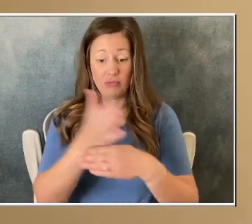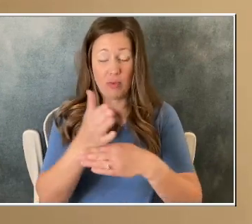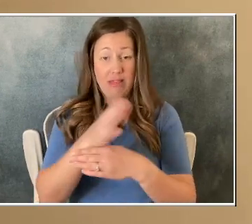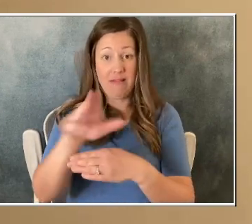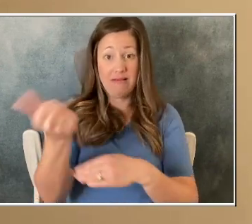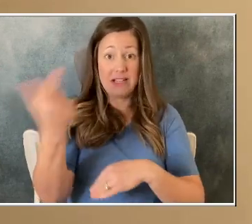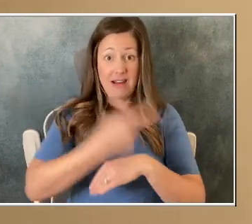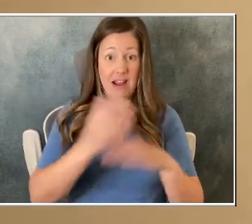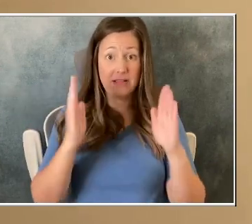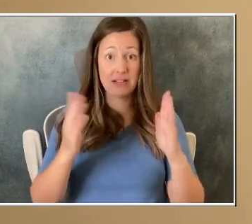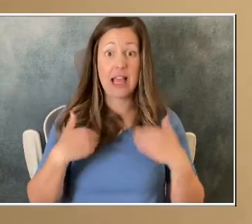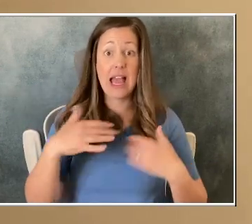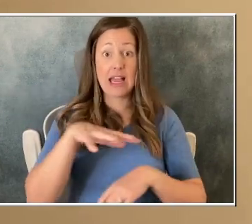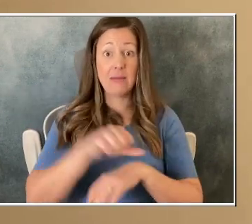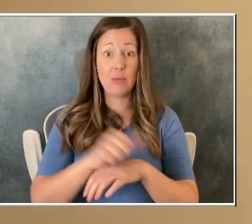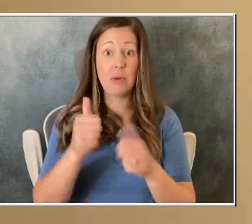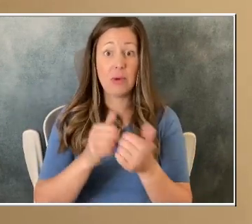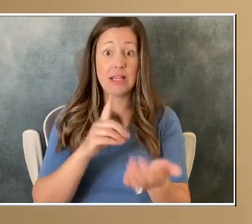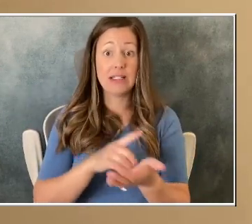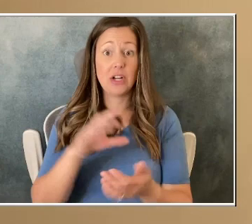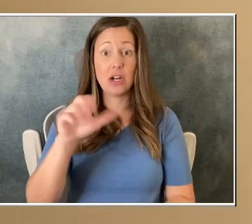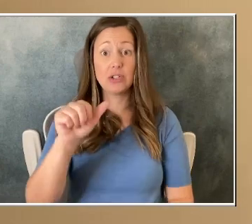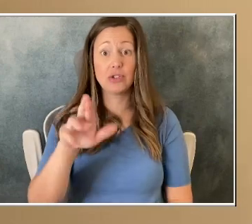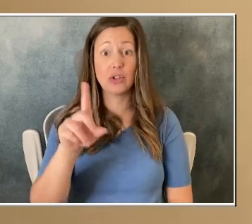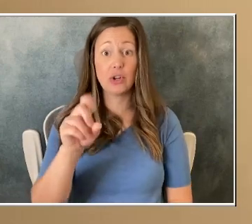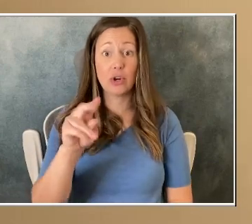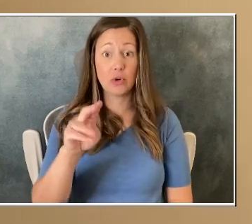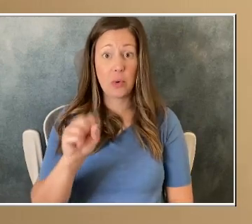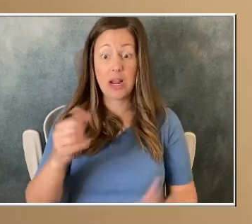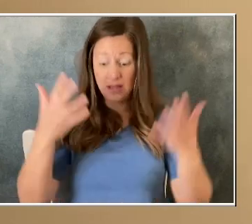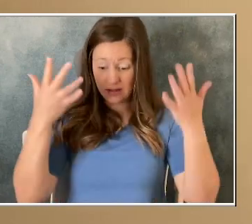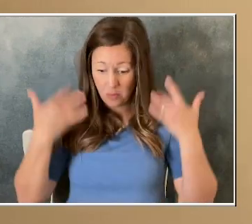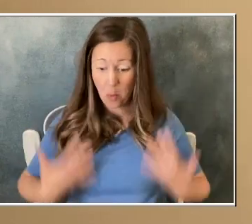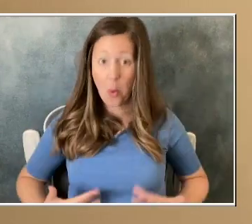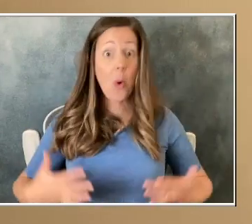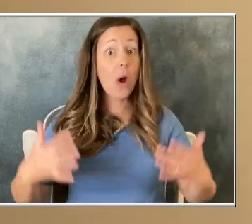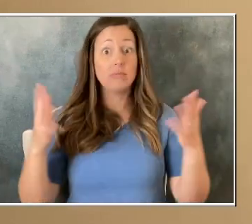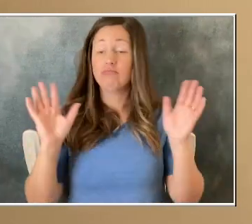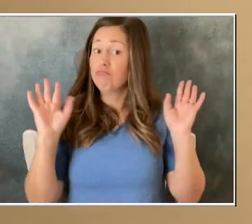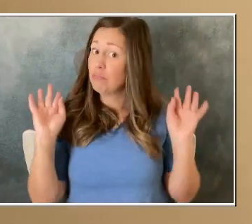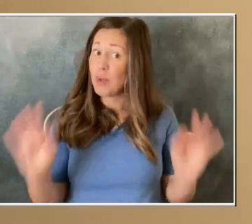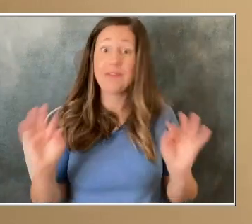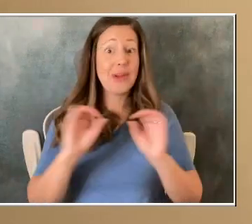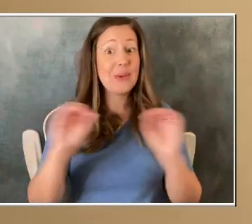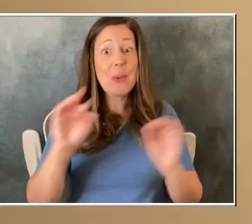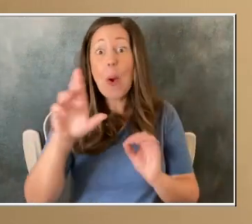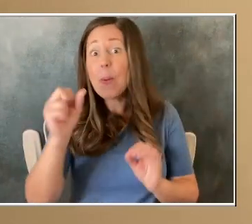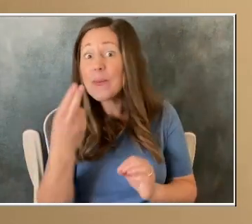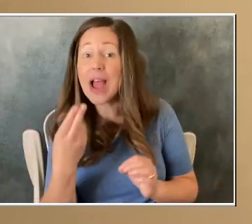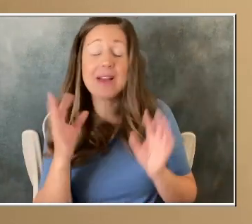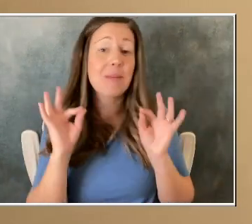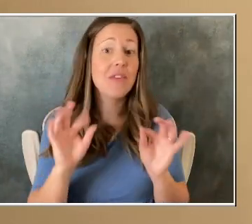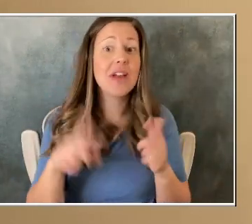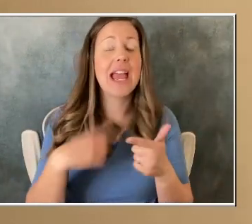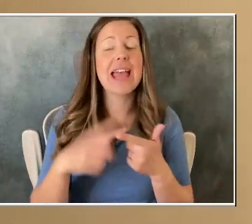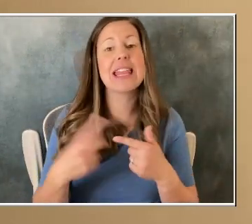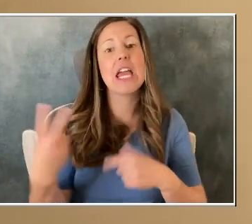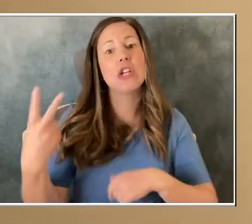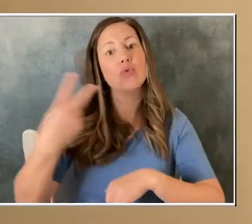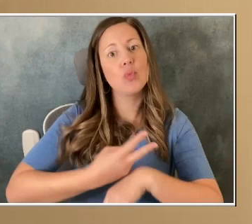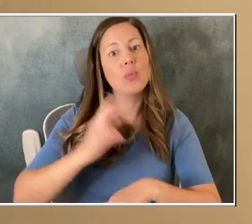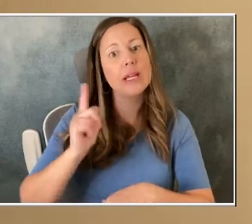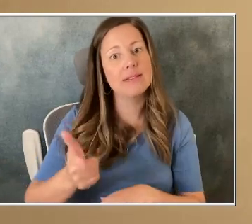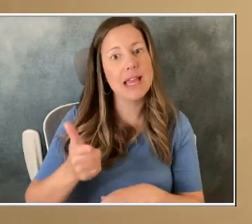Cardona. I canceled it because I had no spots on my body. I was good to go. And literally 2 days